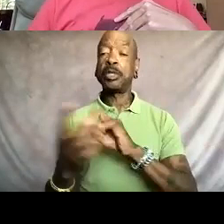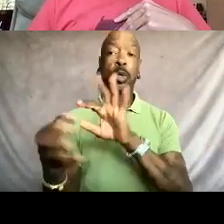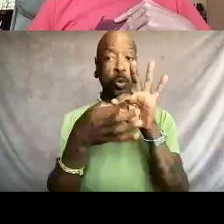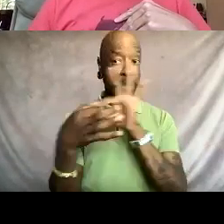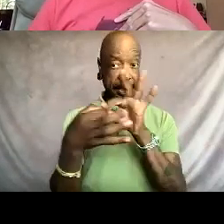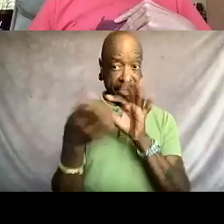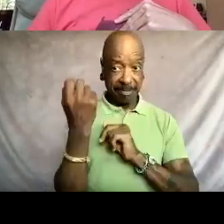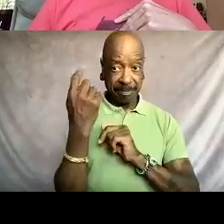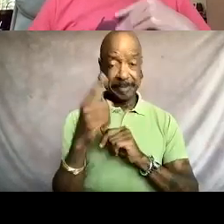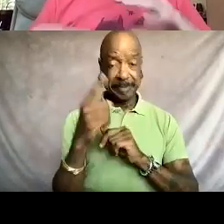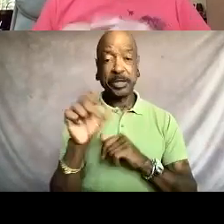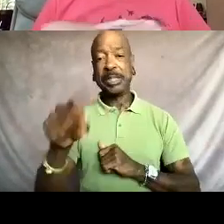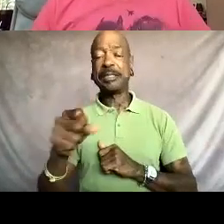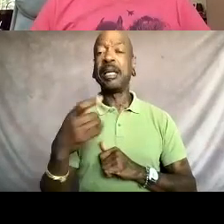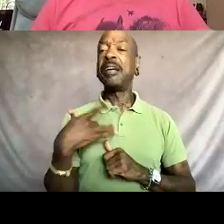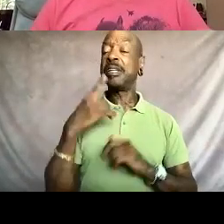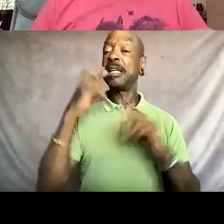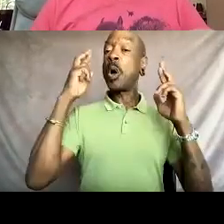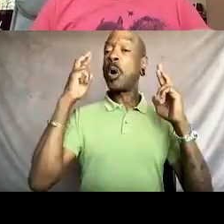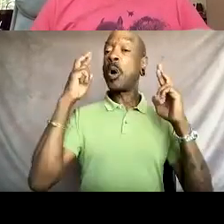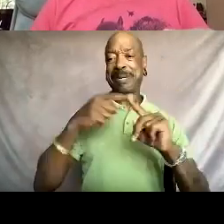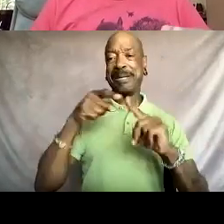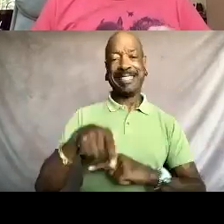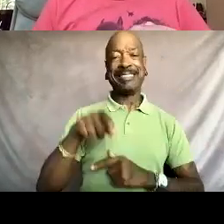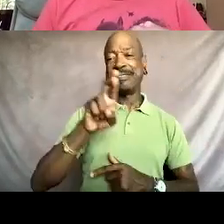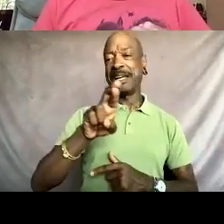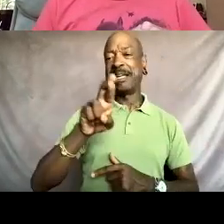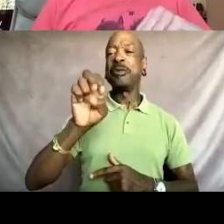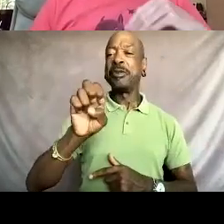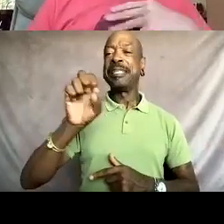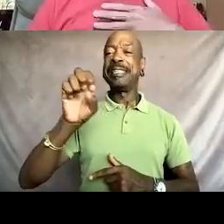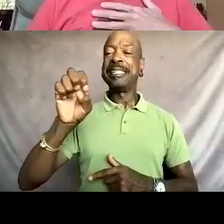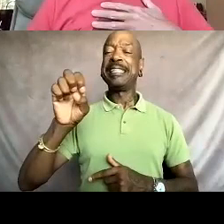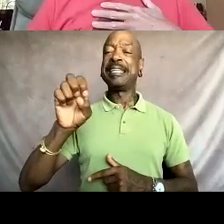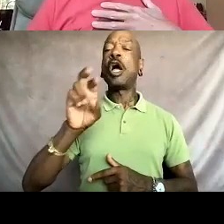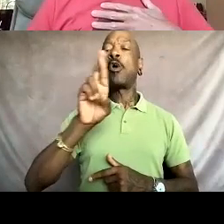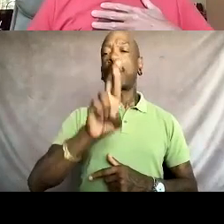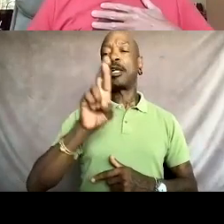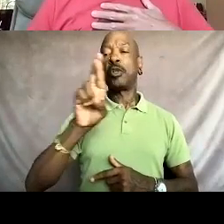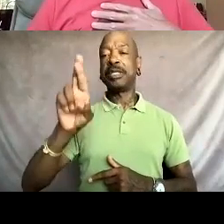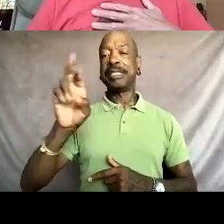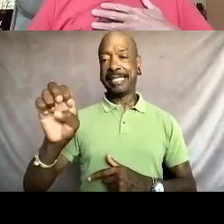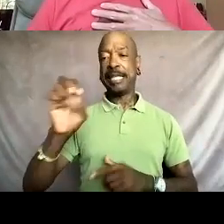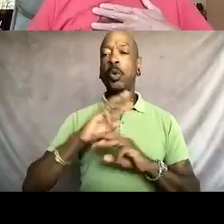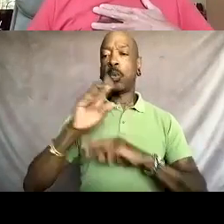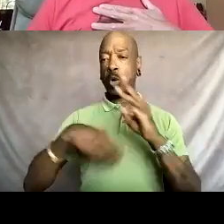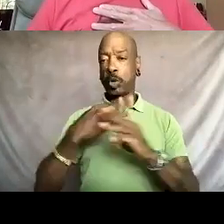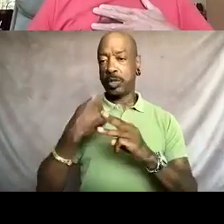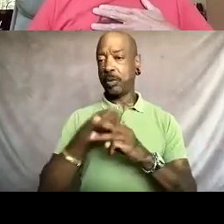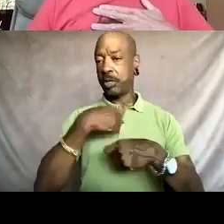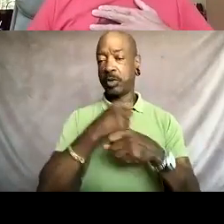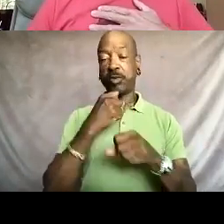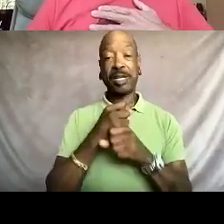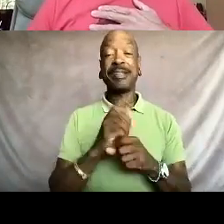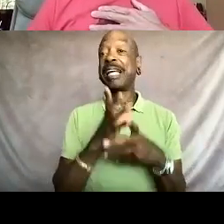So yeah, feeling very hopeful about this radical real estate world that we're creating. There's a lot left to unlearn, my friends. And